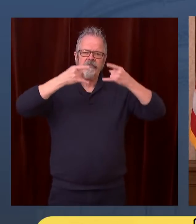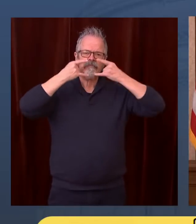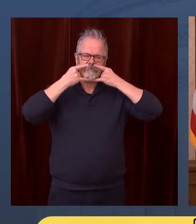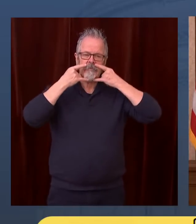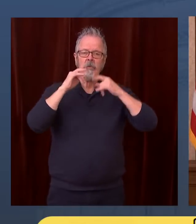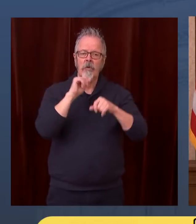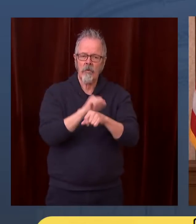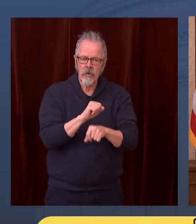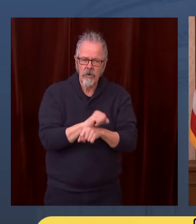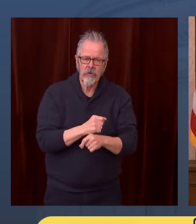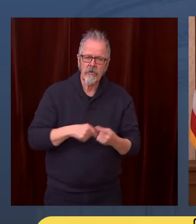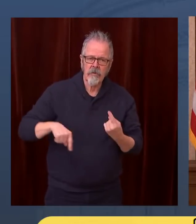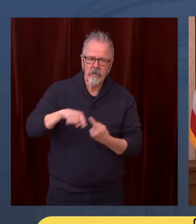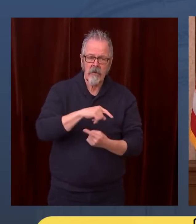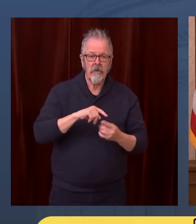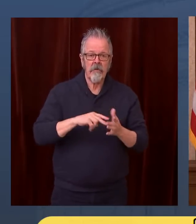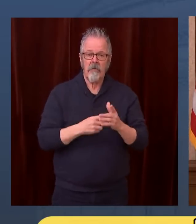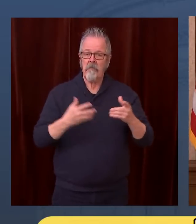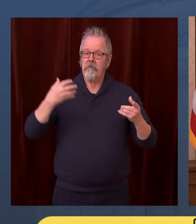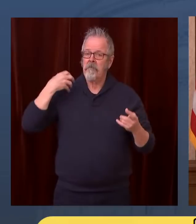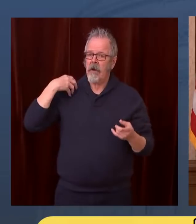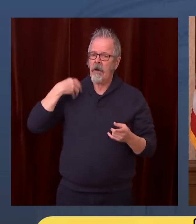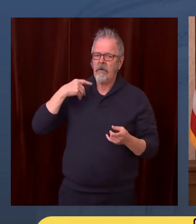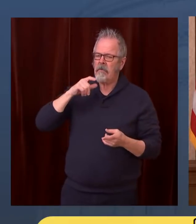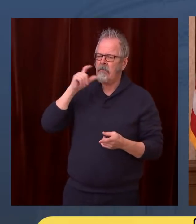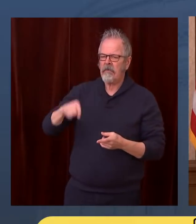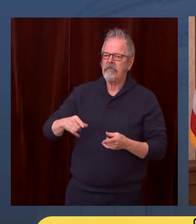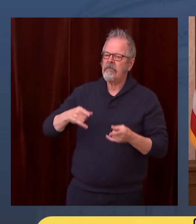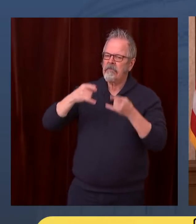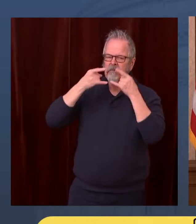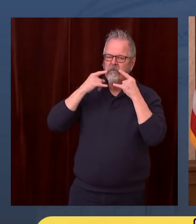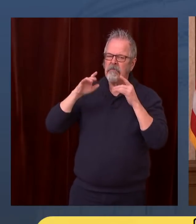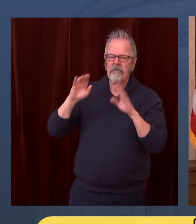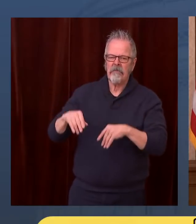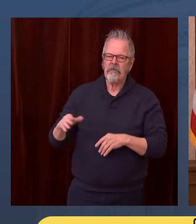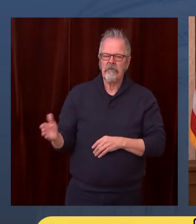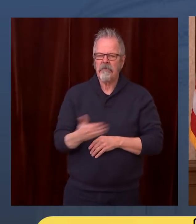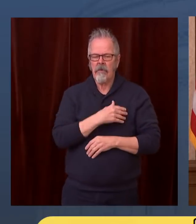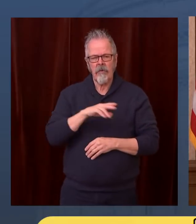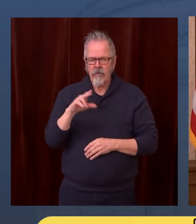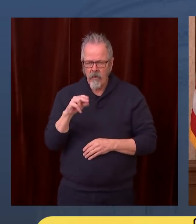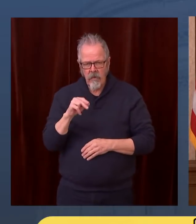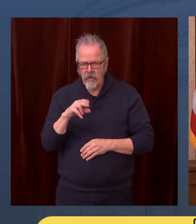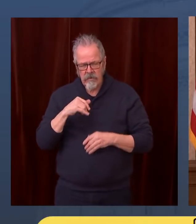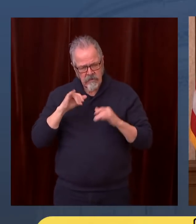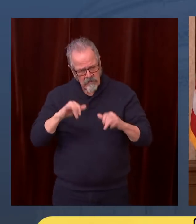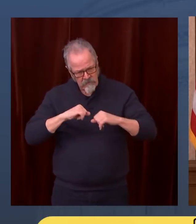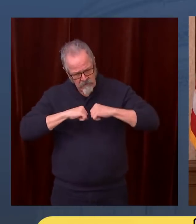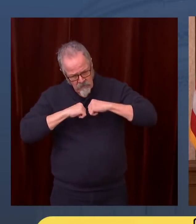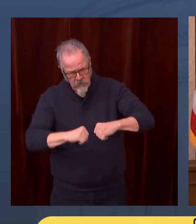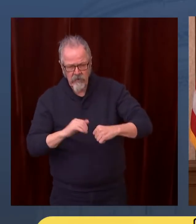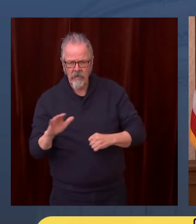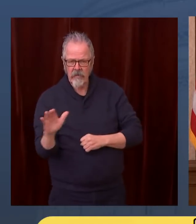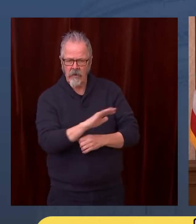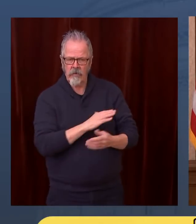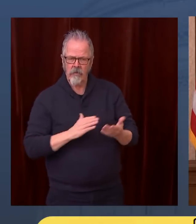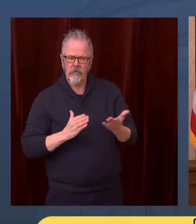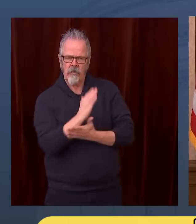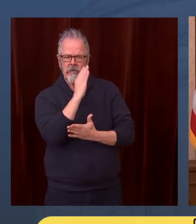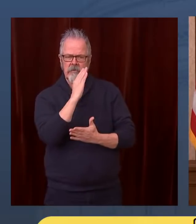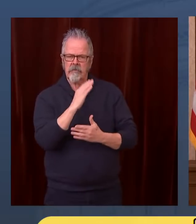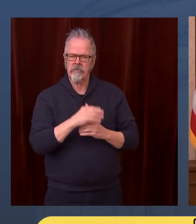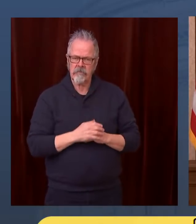employer can't order them to go maskless. That's important. We also have some important